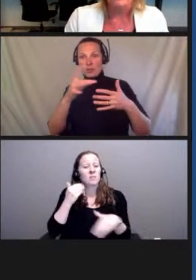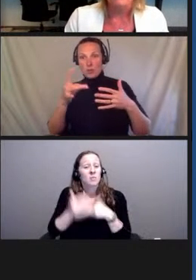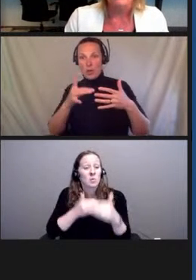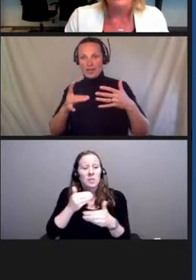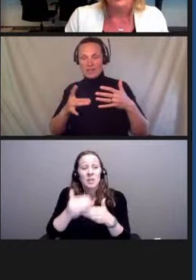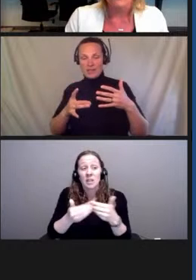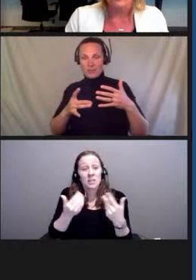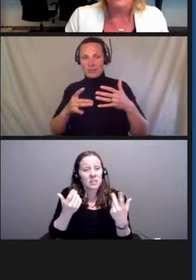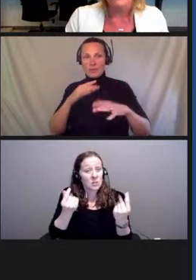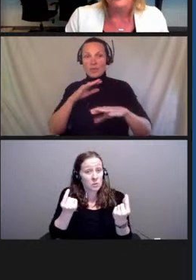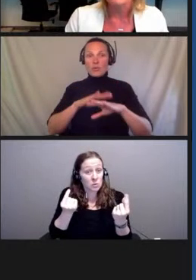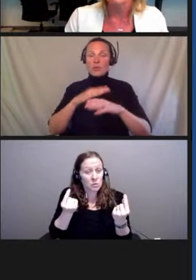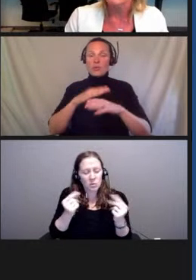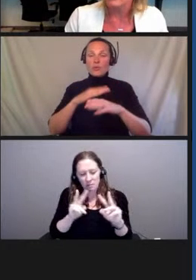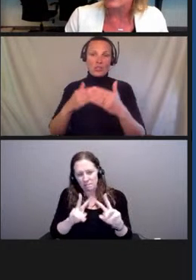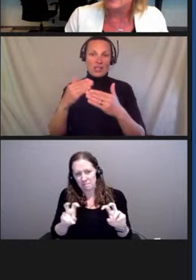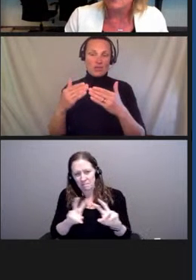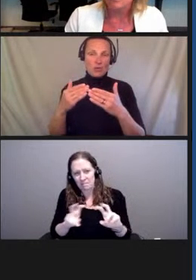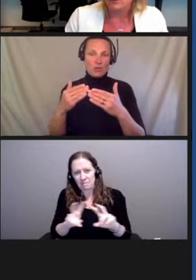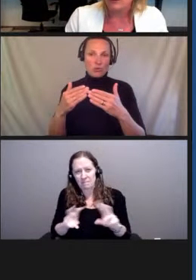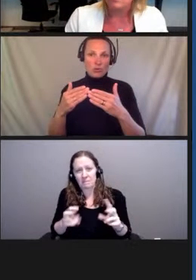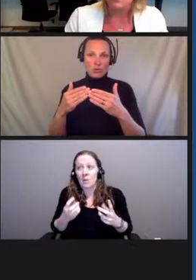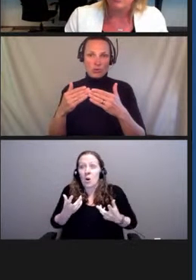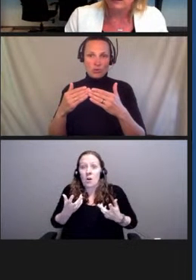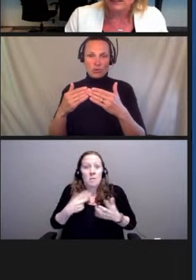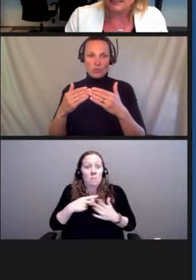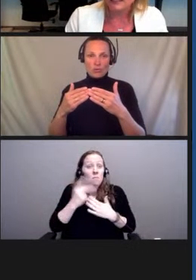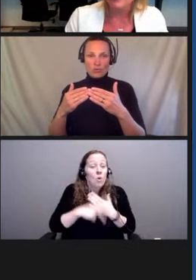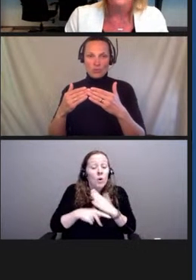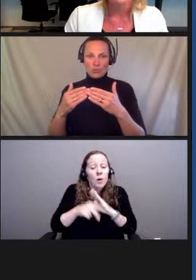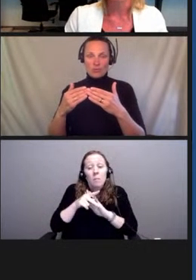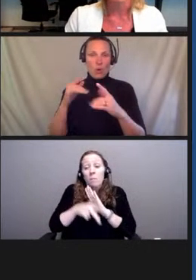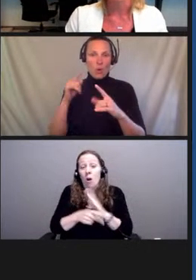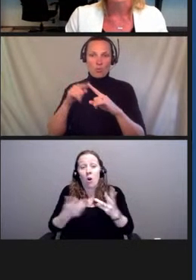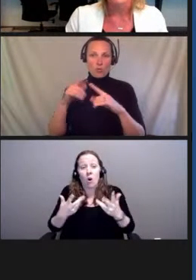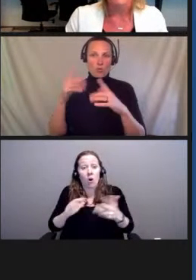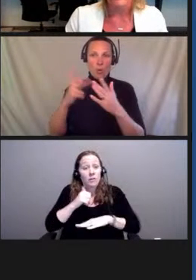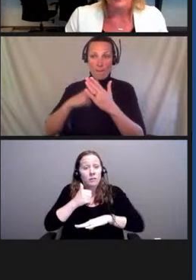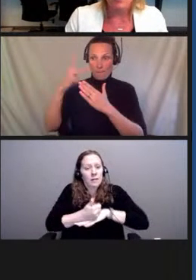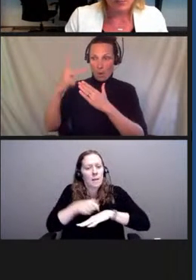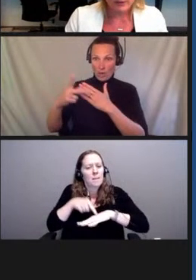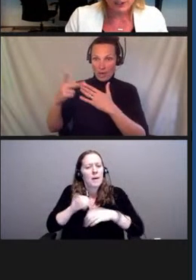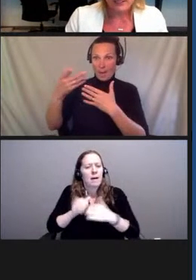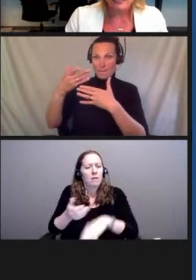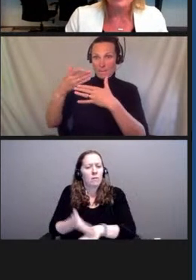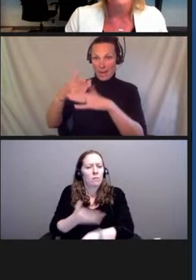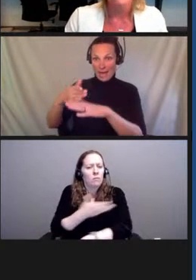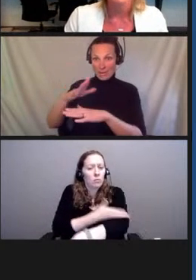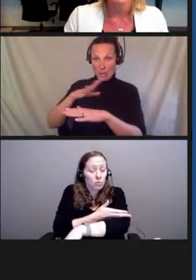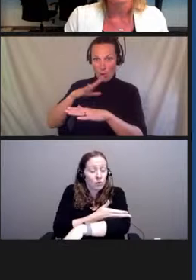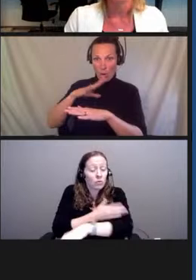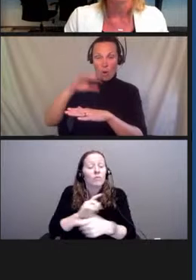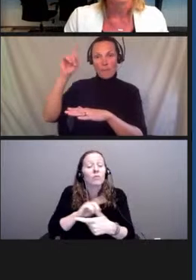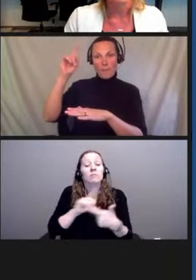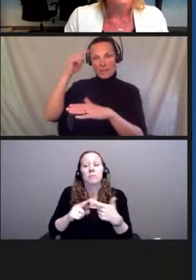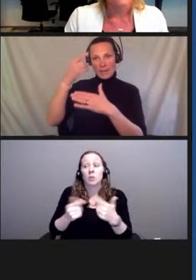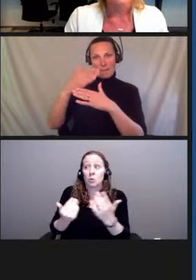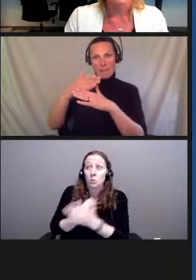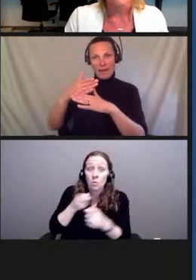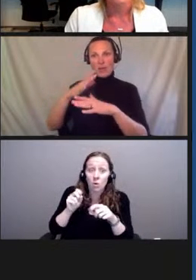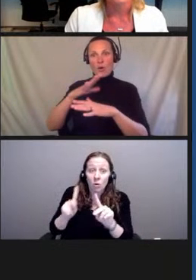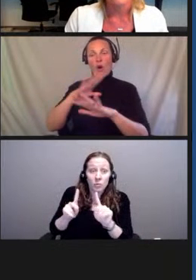explored the potential for enhancement to existing programs and policies. It helped to identify new opportunities. And for